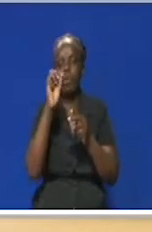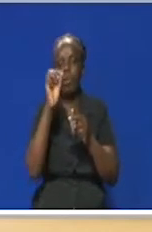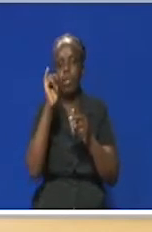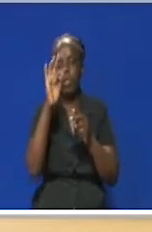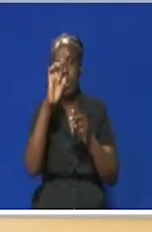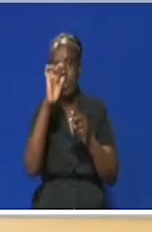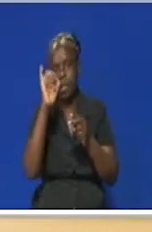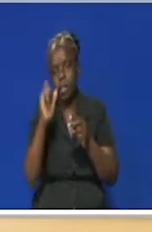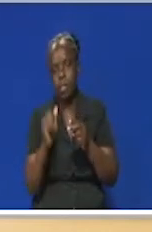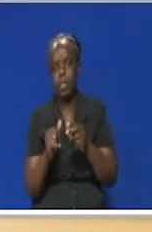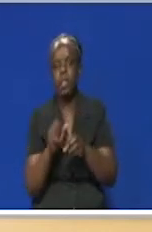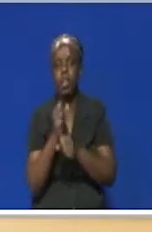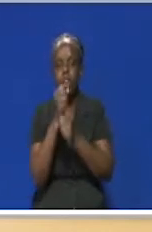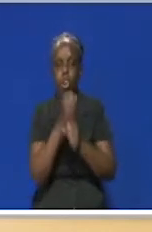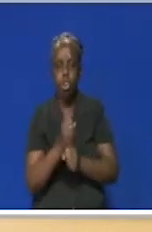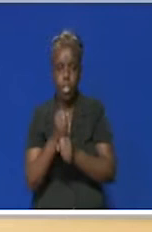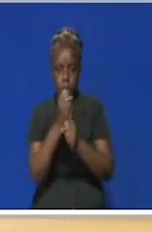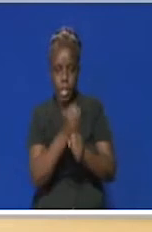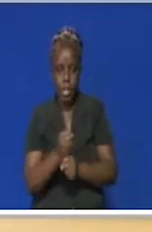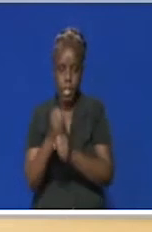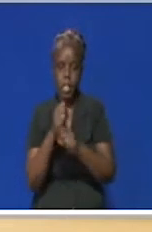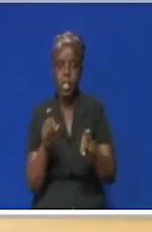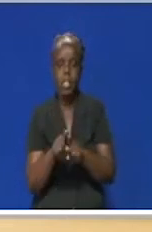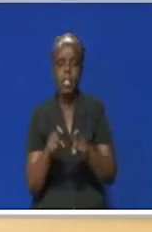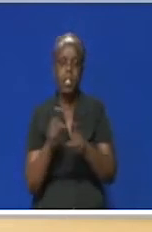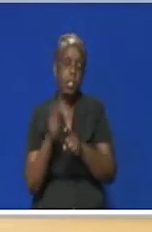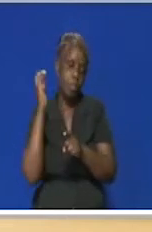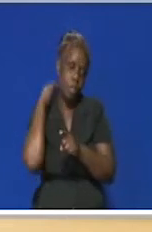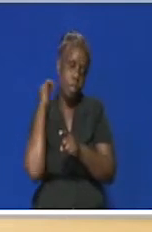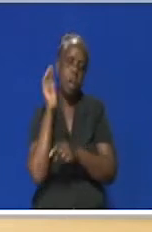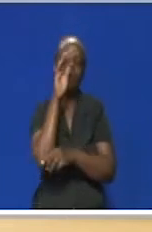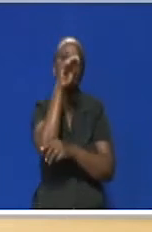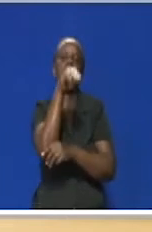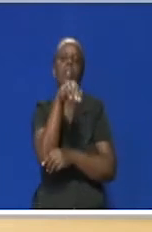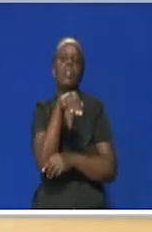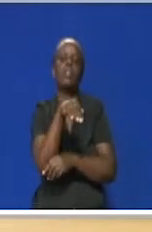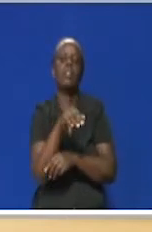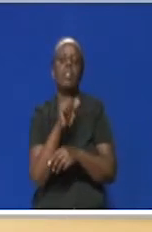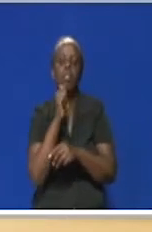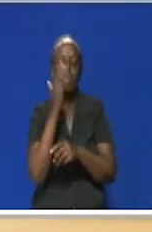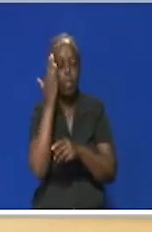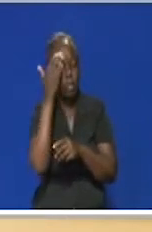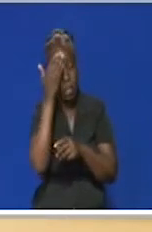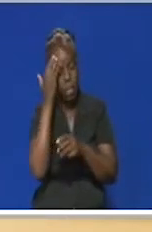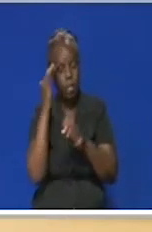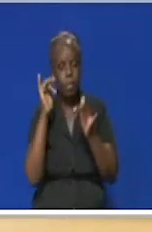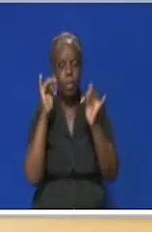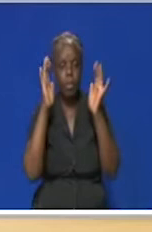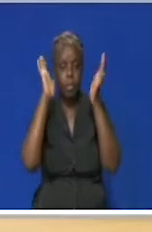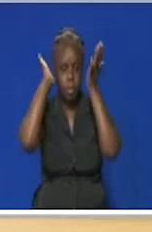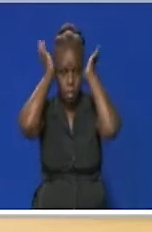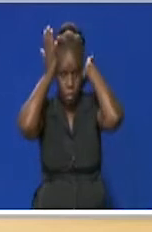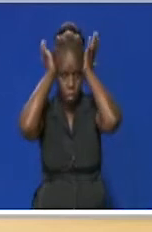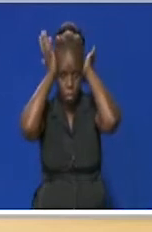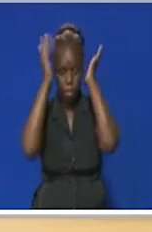are horses, even camels. And don't forget about the donkeys that also help us